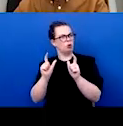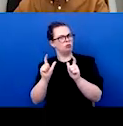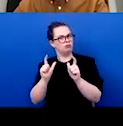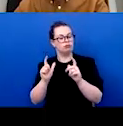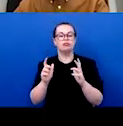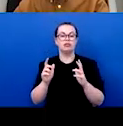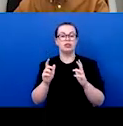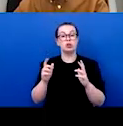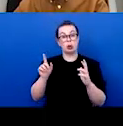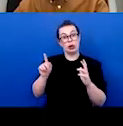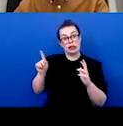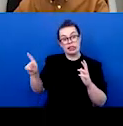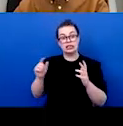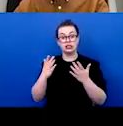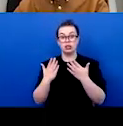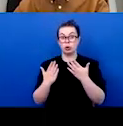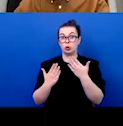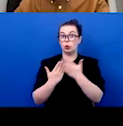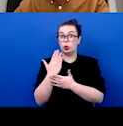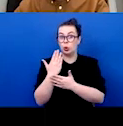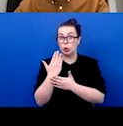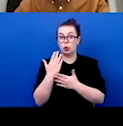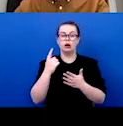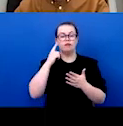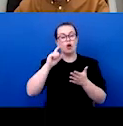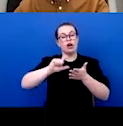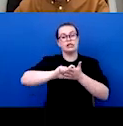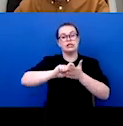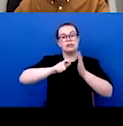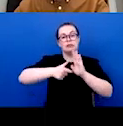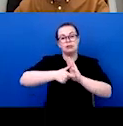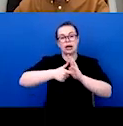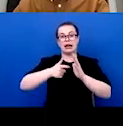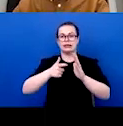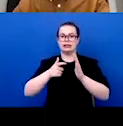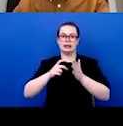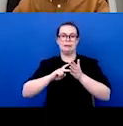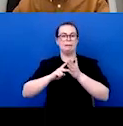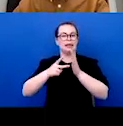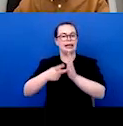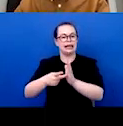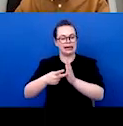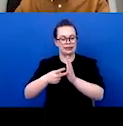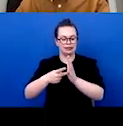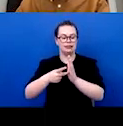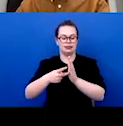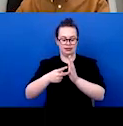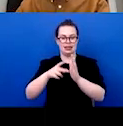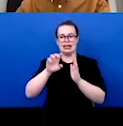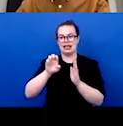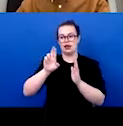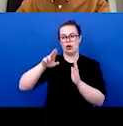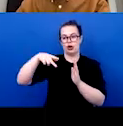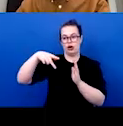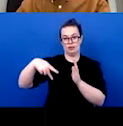at studying syntax-driven meaning composition using EEG or MEG, but most of that